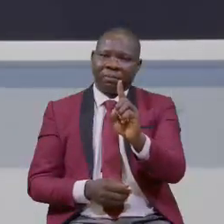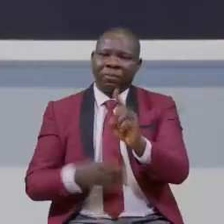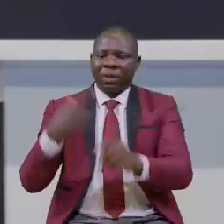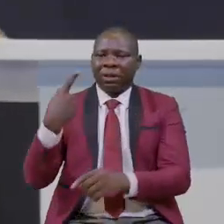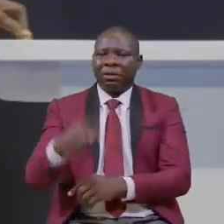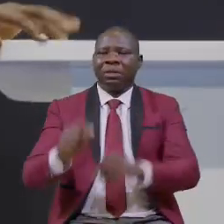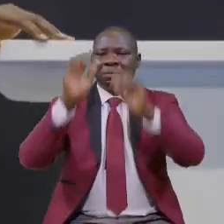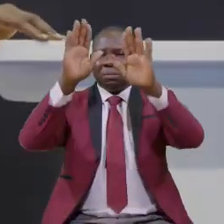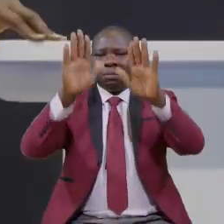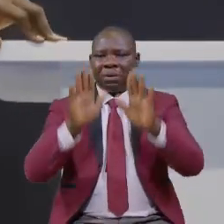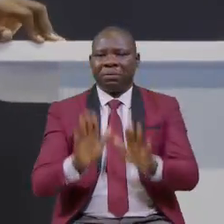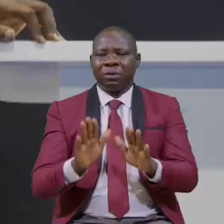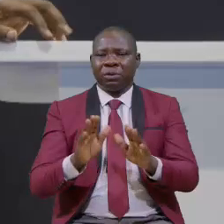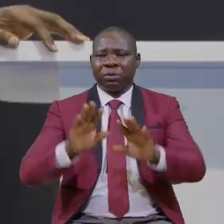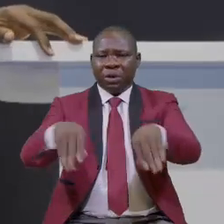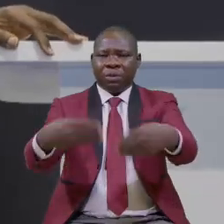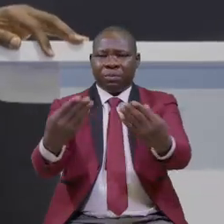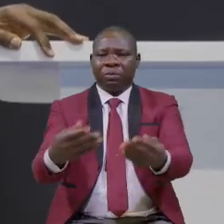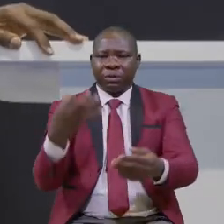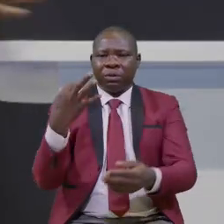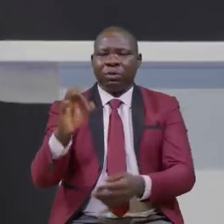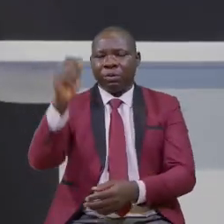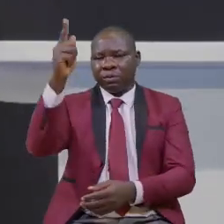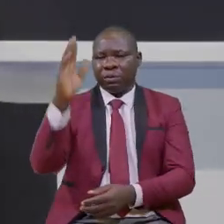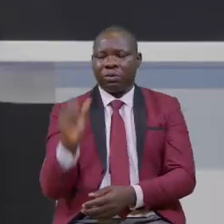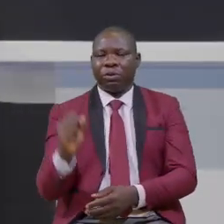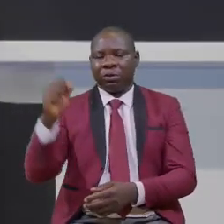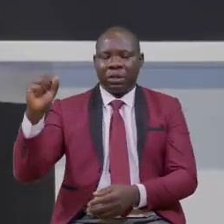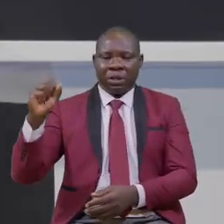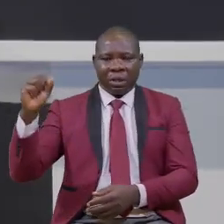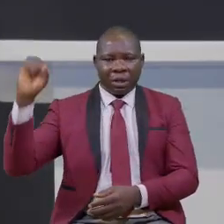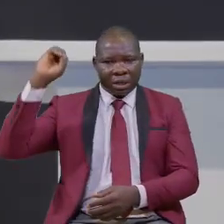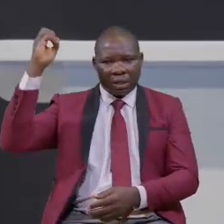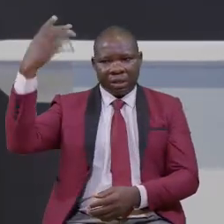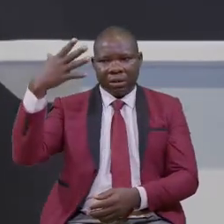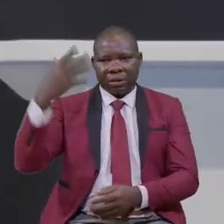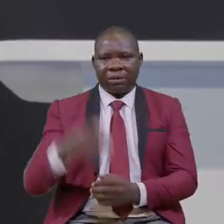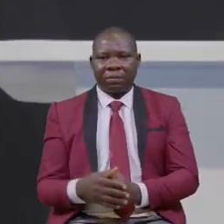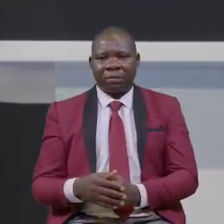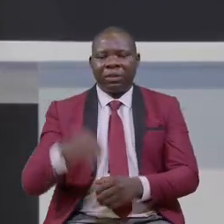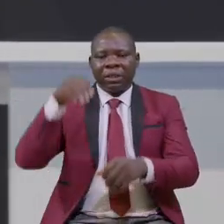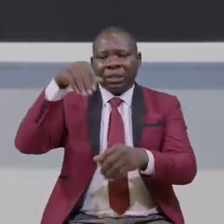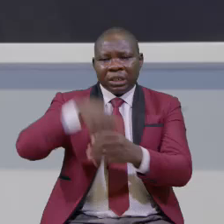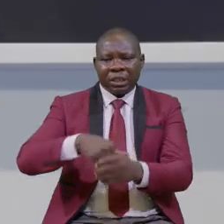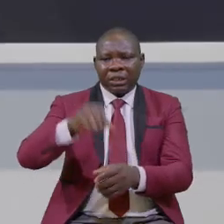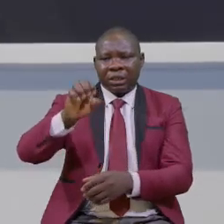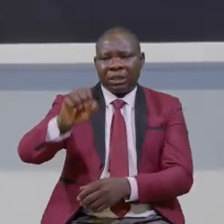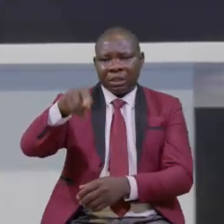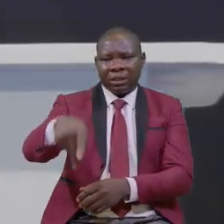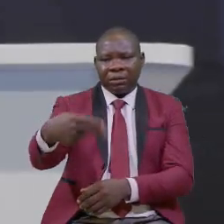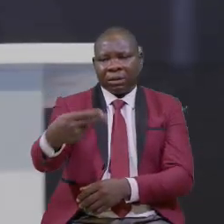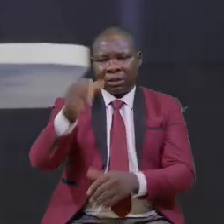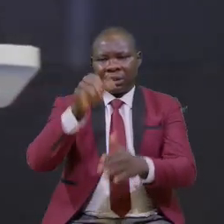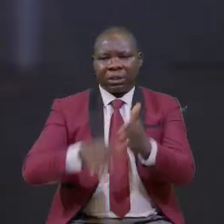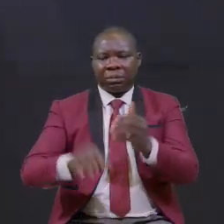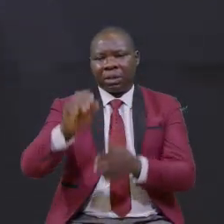marvelous provision of God's grace. It tells us in Ephesians chapter 2. Look at verse